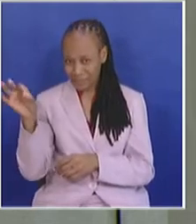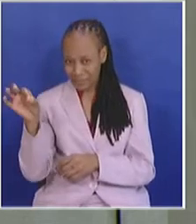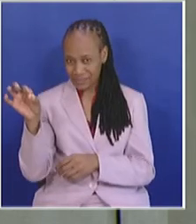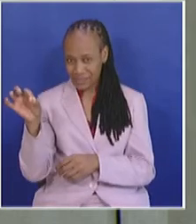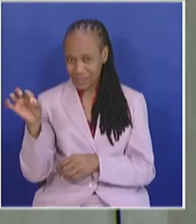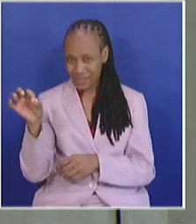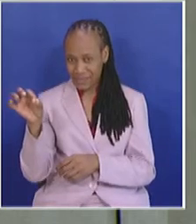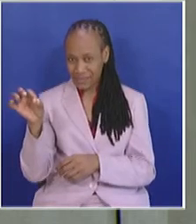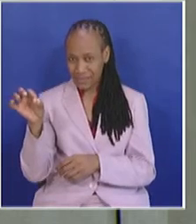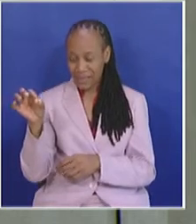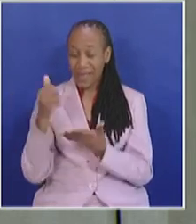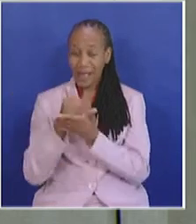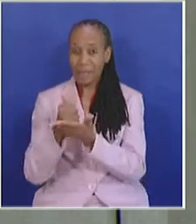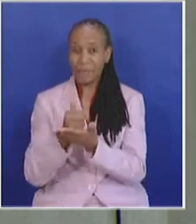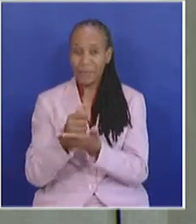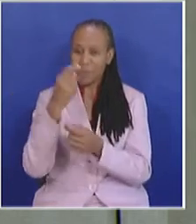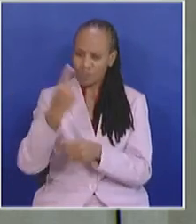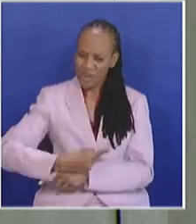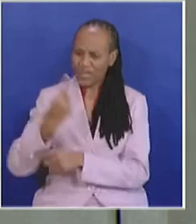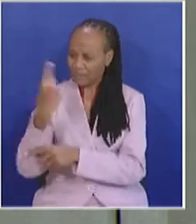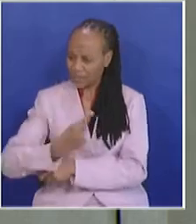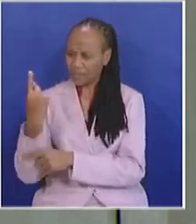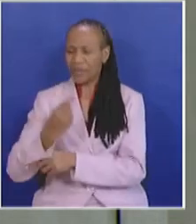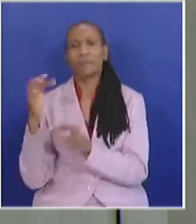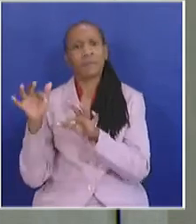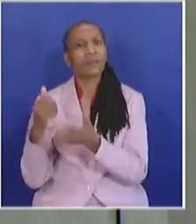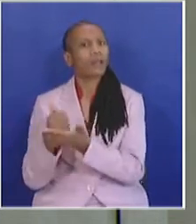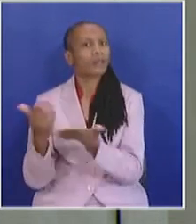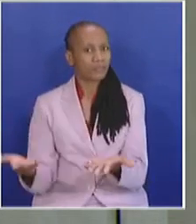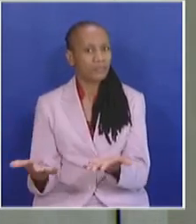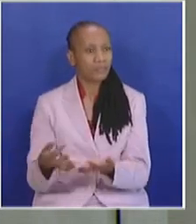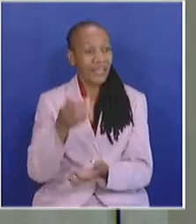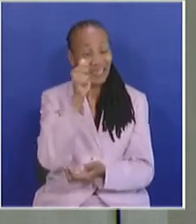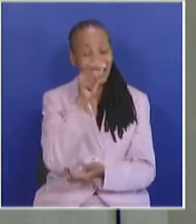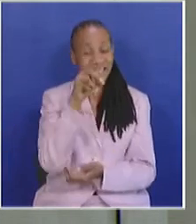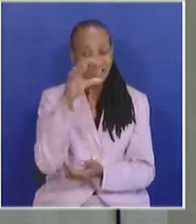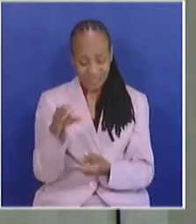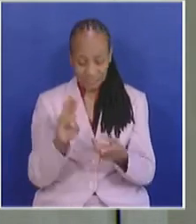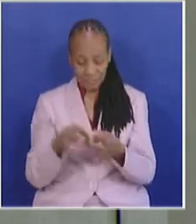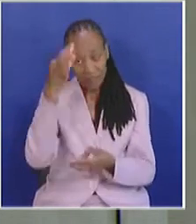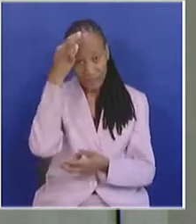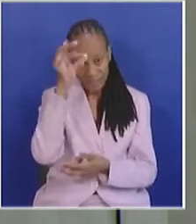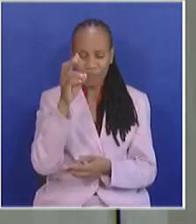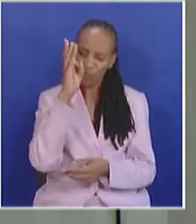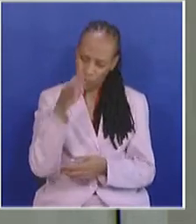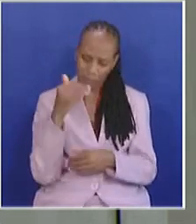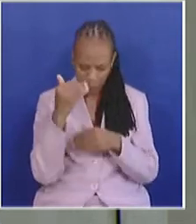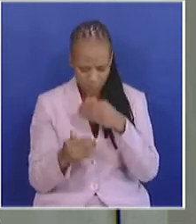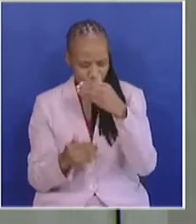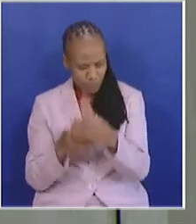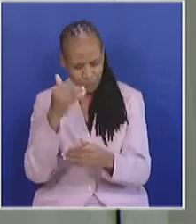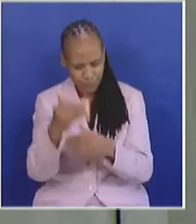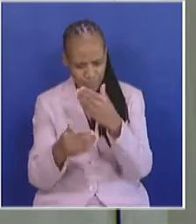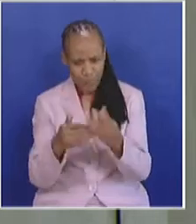55.4 million passengers on a daily basis. The ANC and its government will continue working